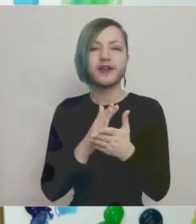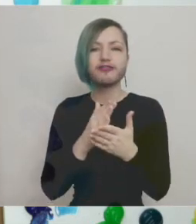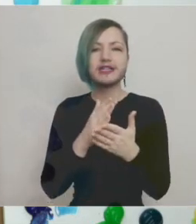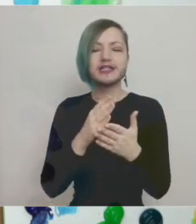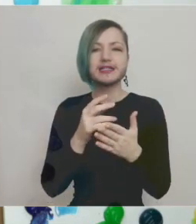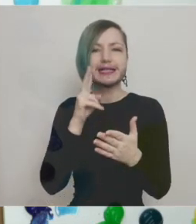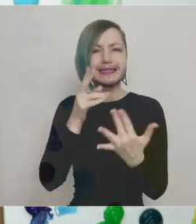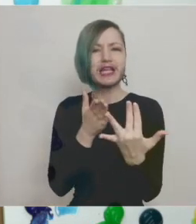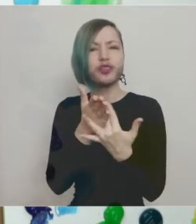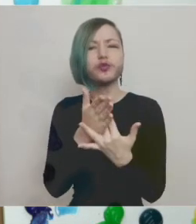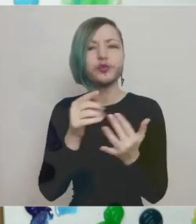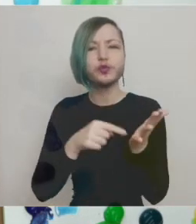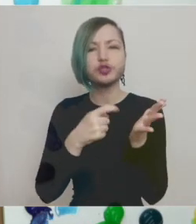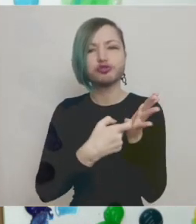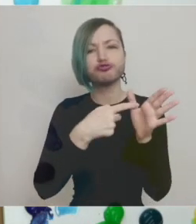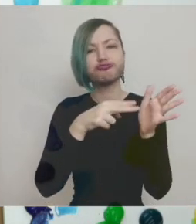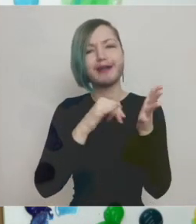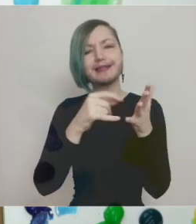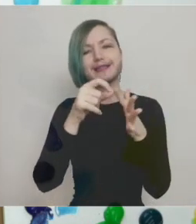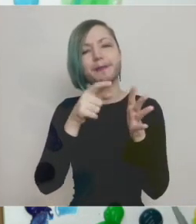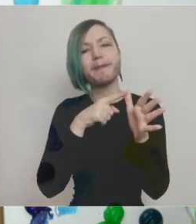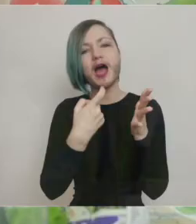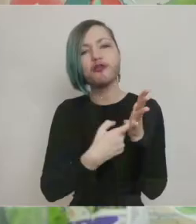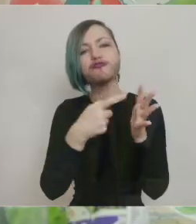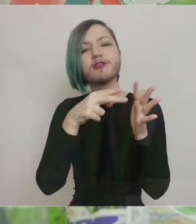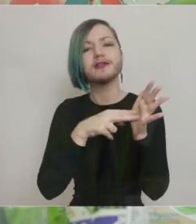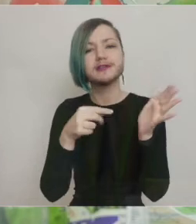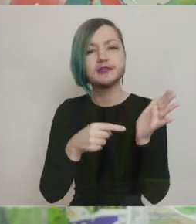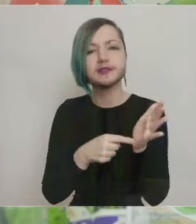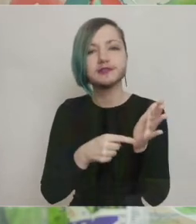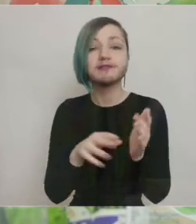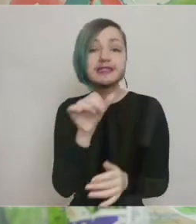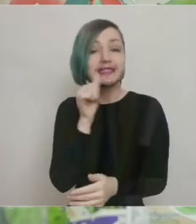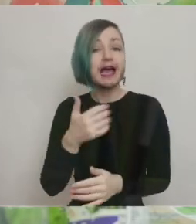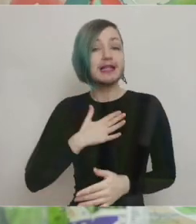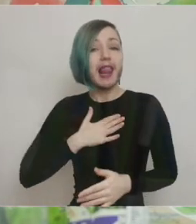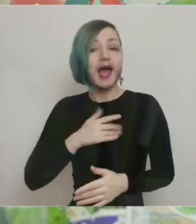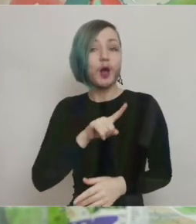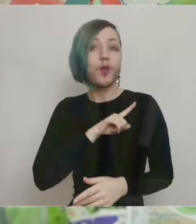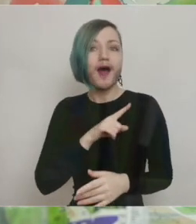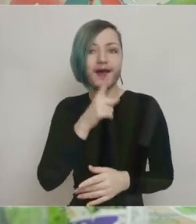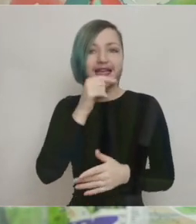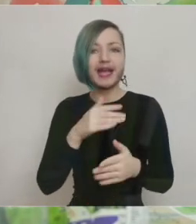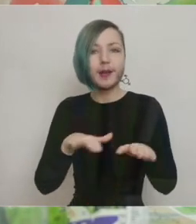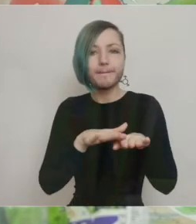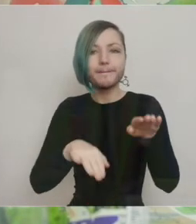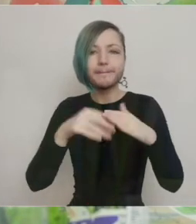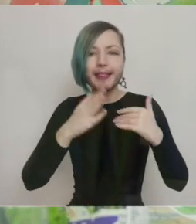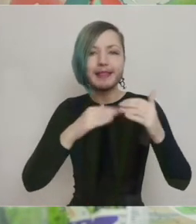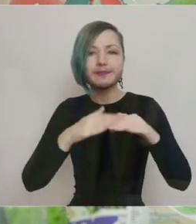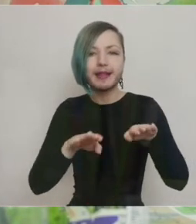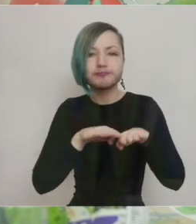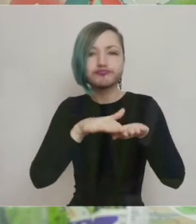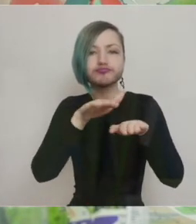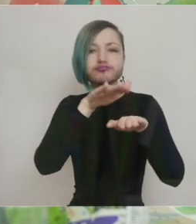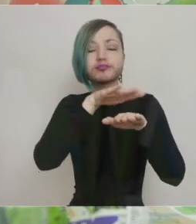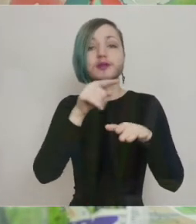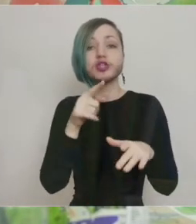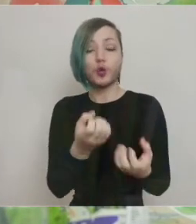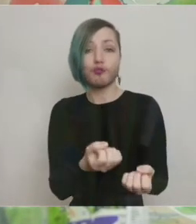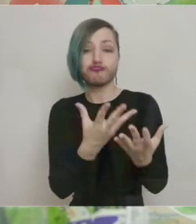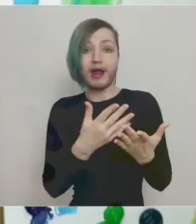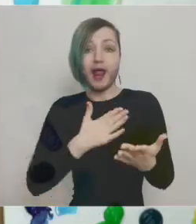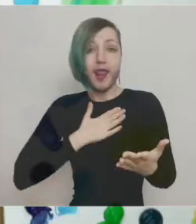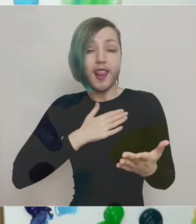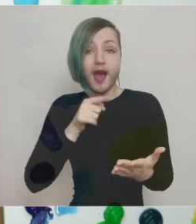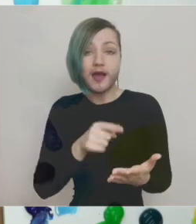color. So it's kind of nice. I like them because you can build up with them, and if you really like the vibrancy of that